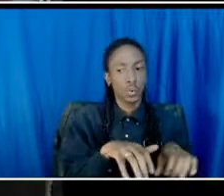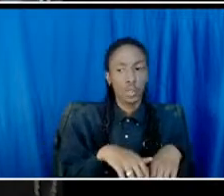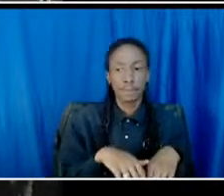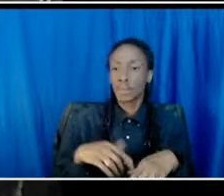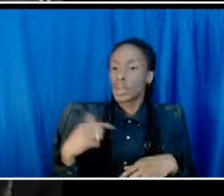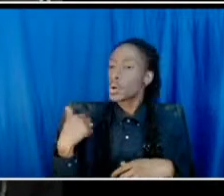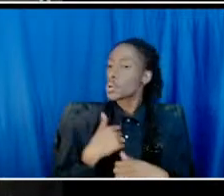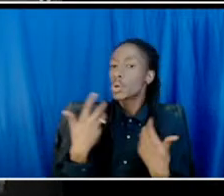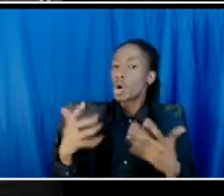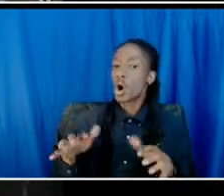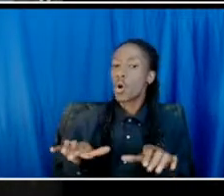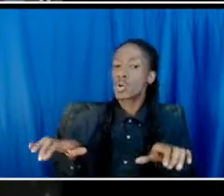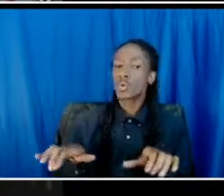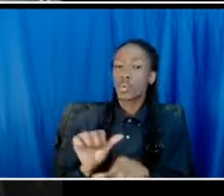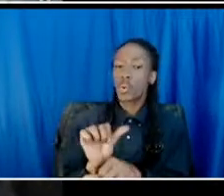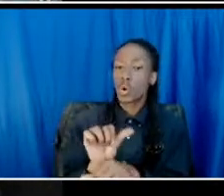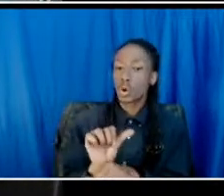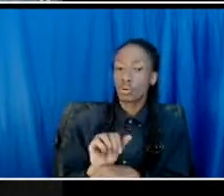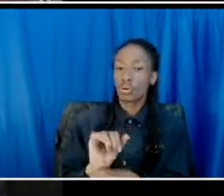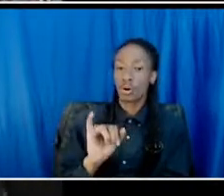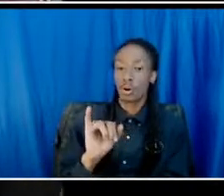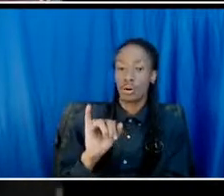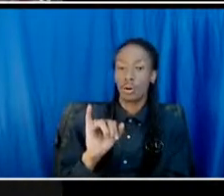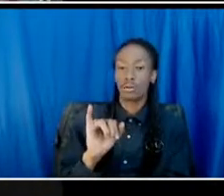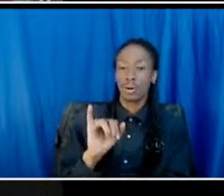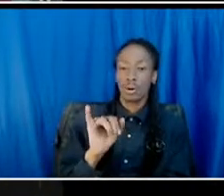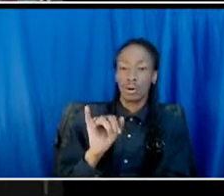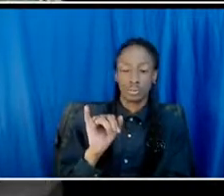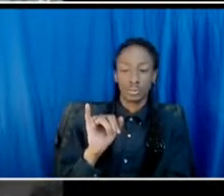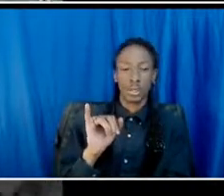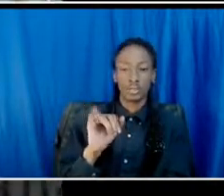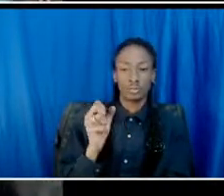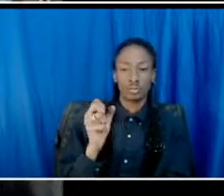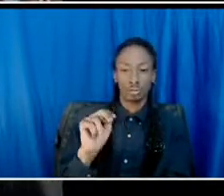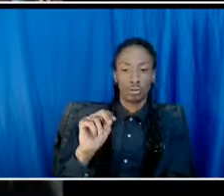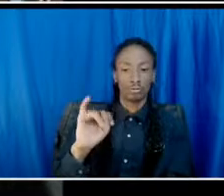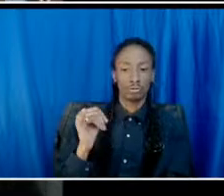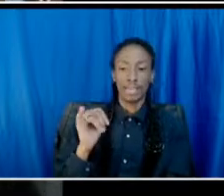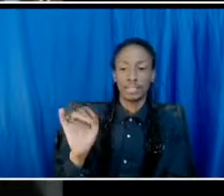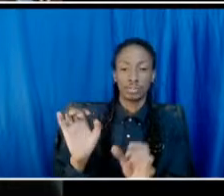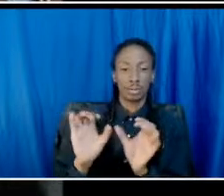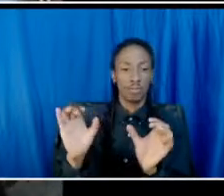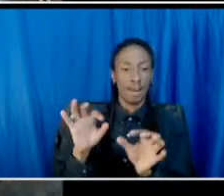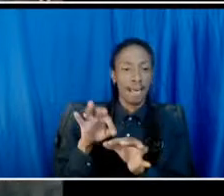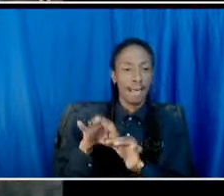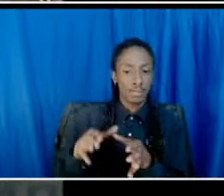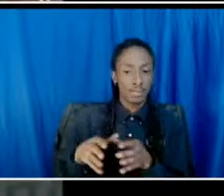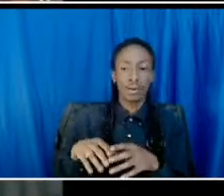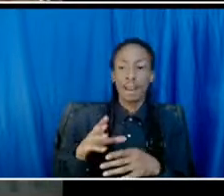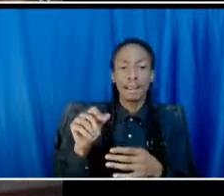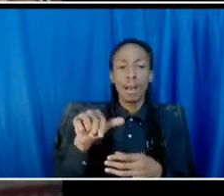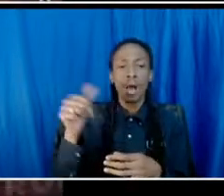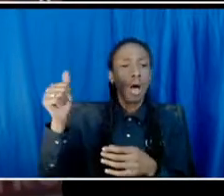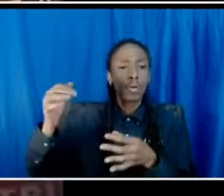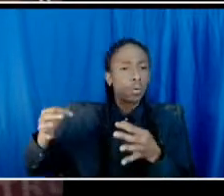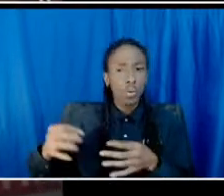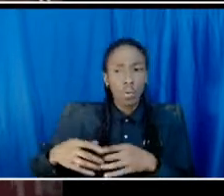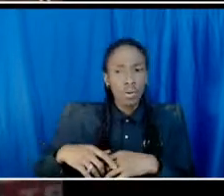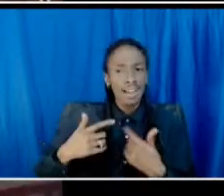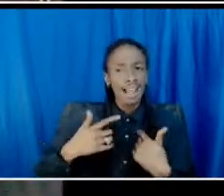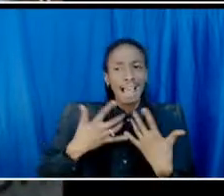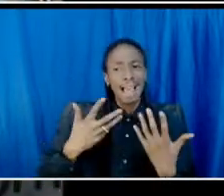on challenging the certified electors. And now what about the courts? How pathetic are the